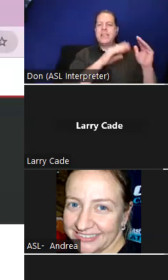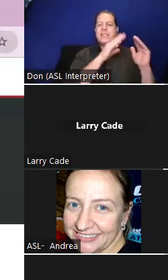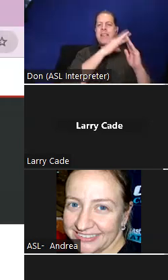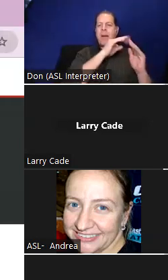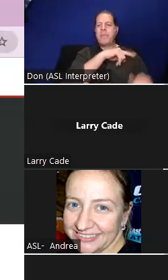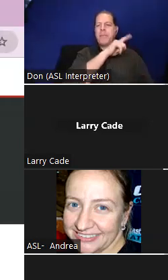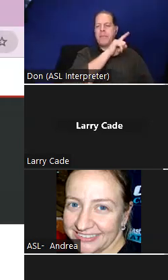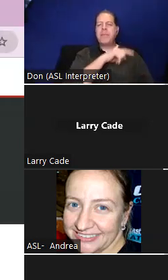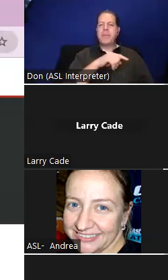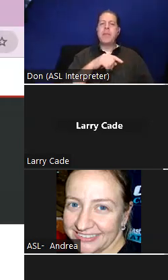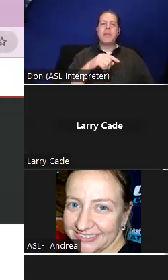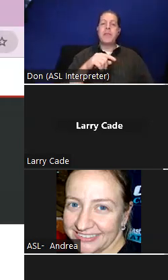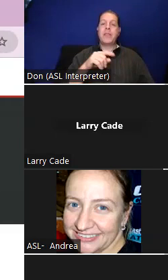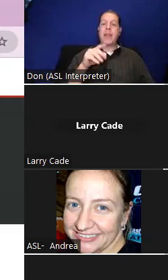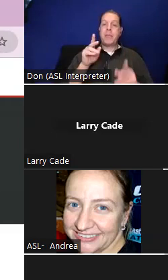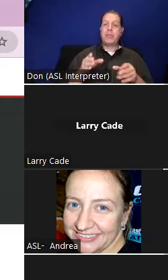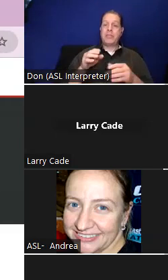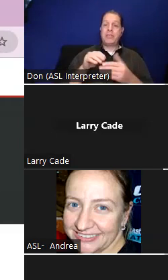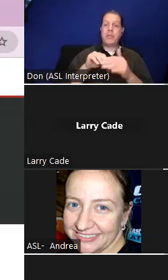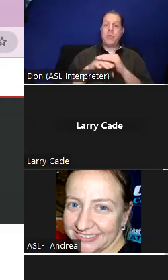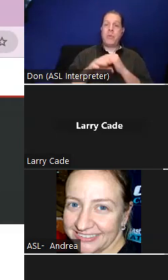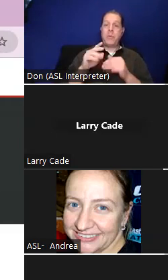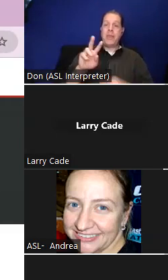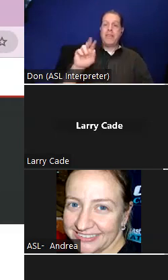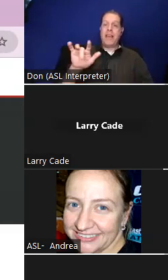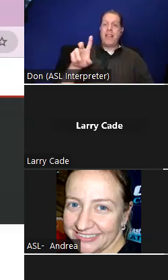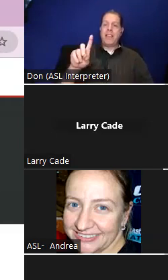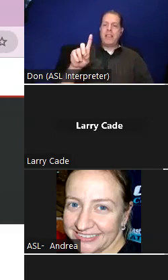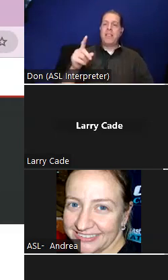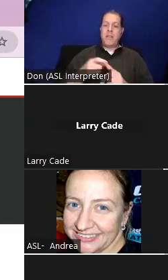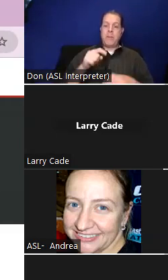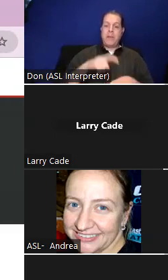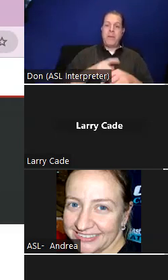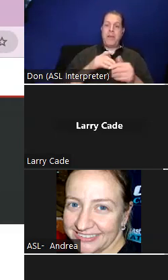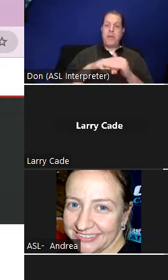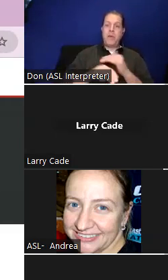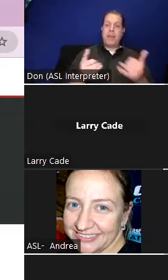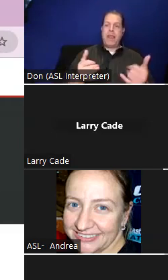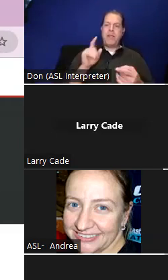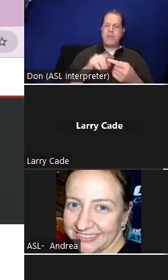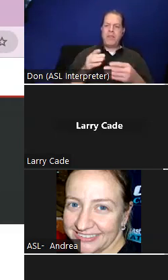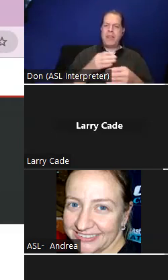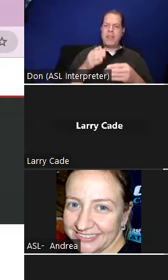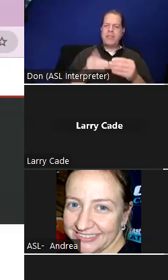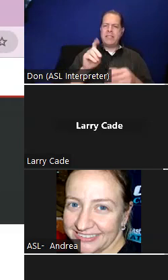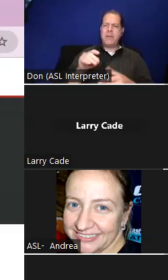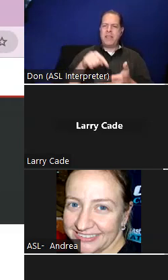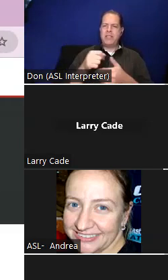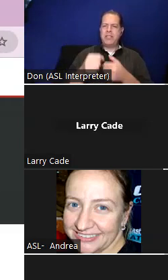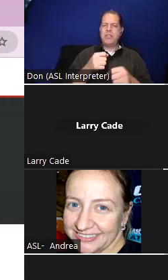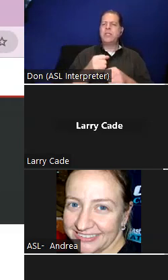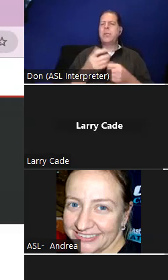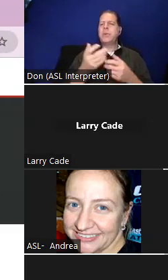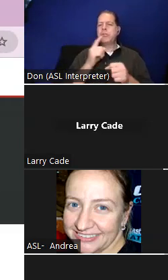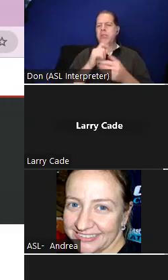person's enrollment would only be valid from the time they enroll now through the end of December of this year. So you want to make sure that